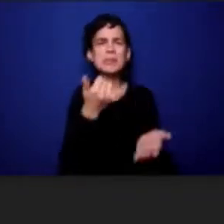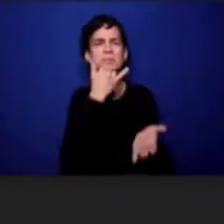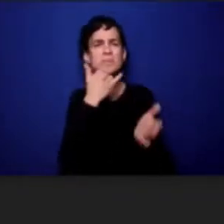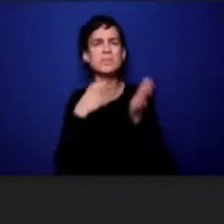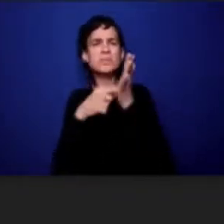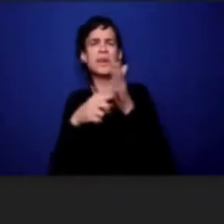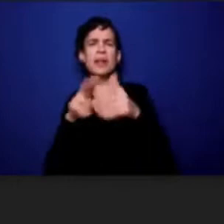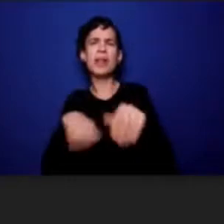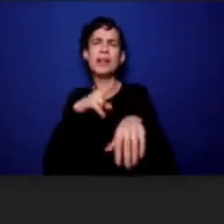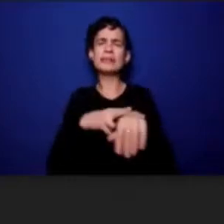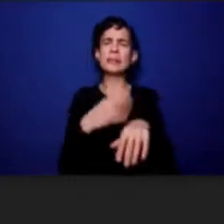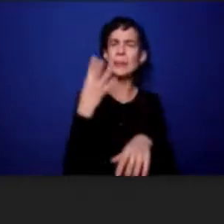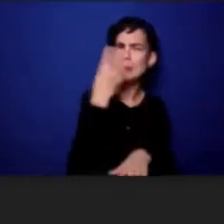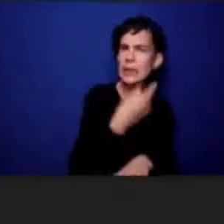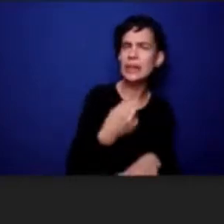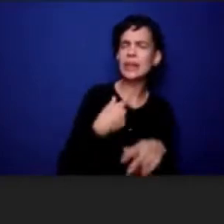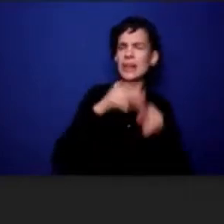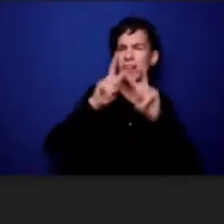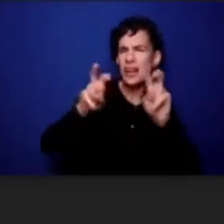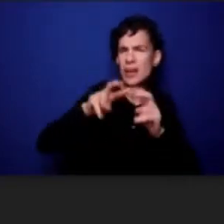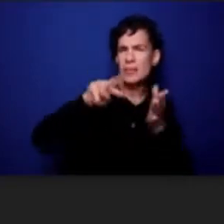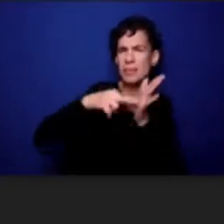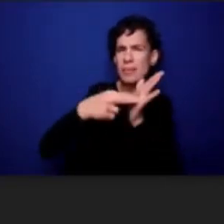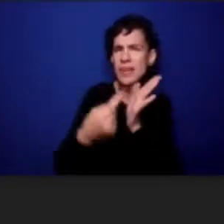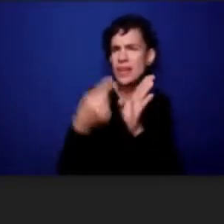what is natural beauty? How does that tie in?